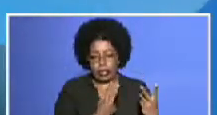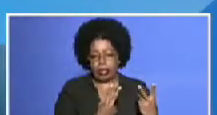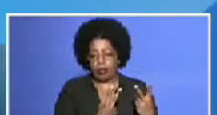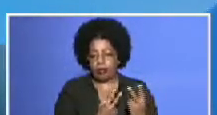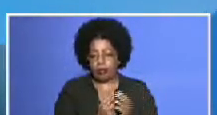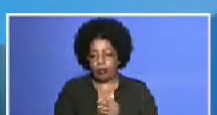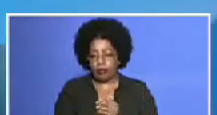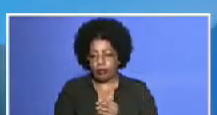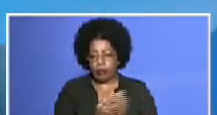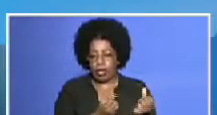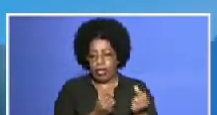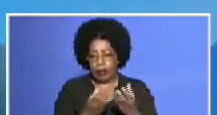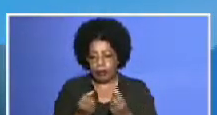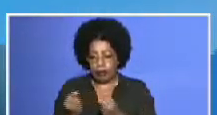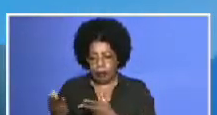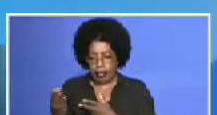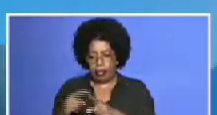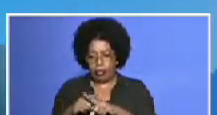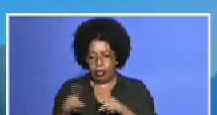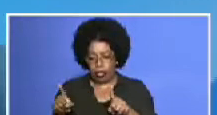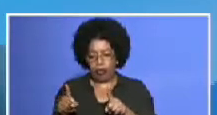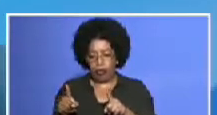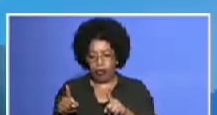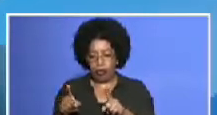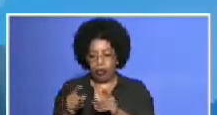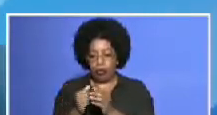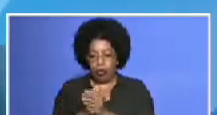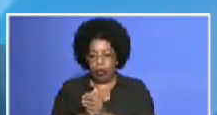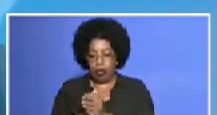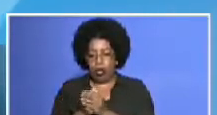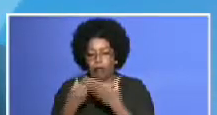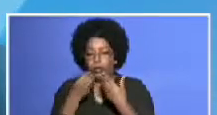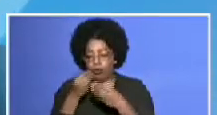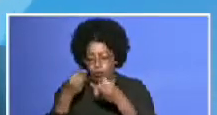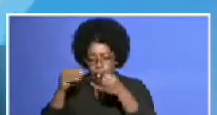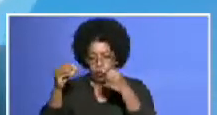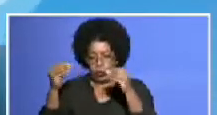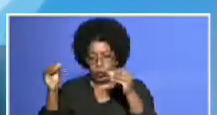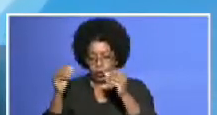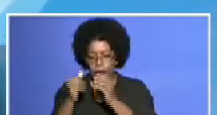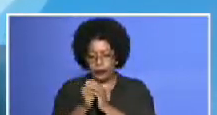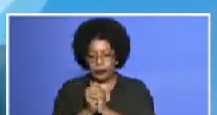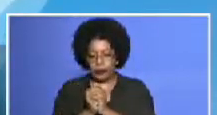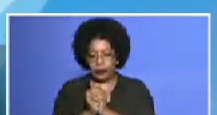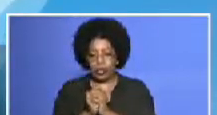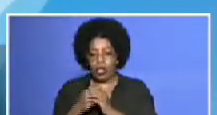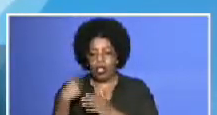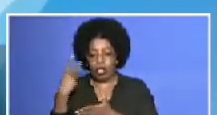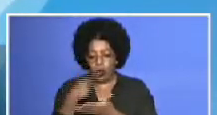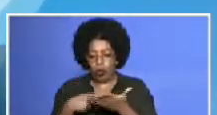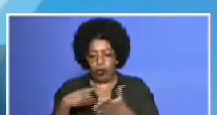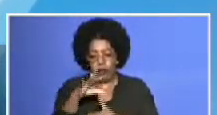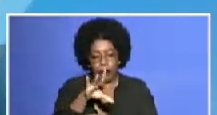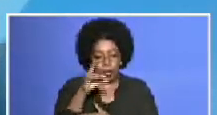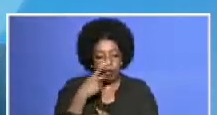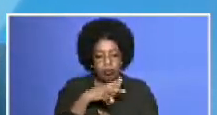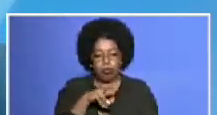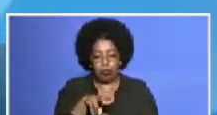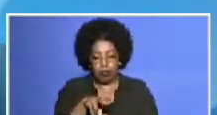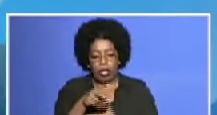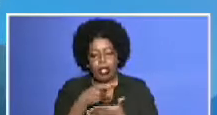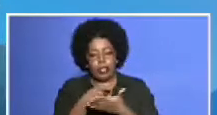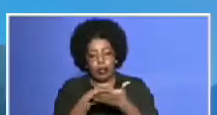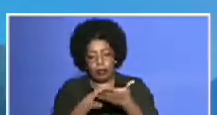of retail and wholesale establishments. What we discovered, the price that